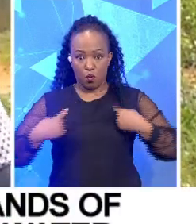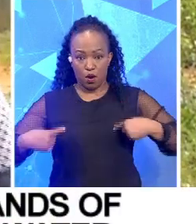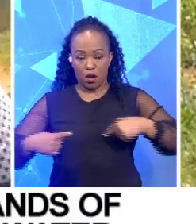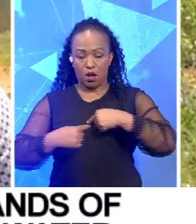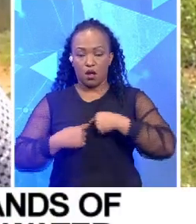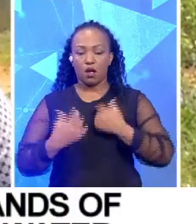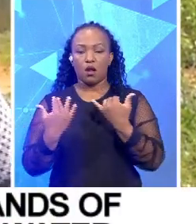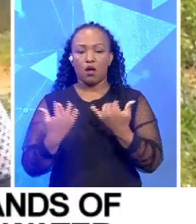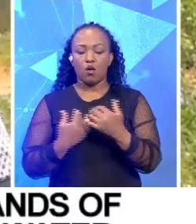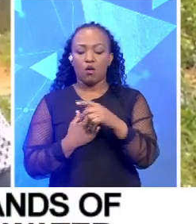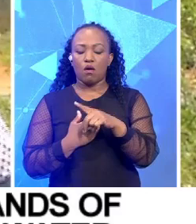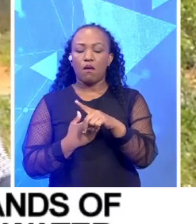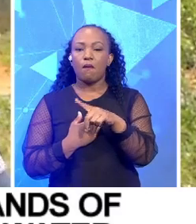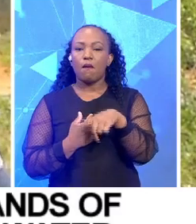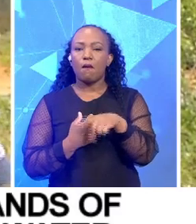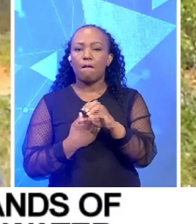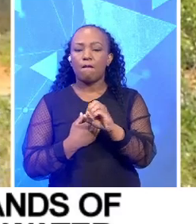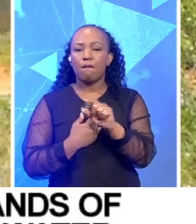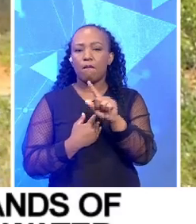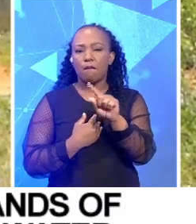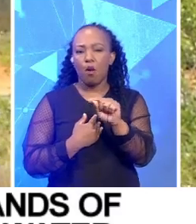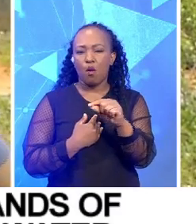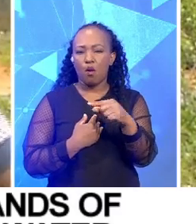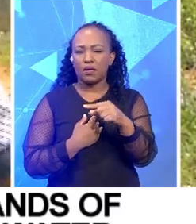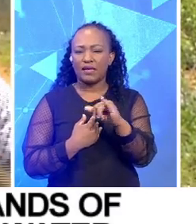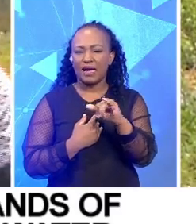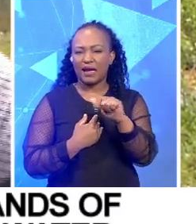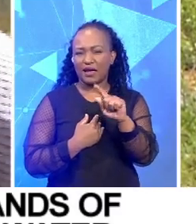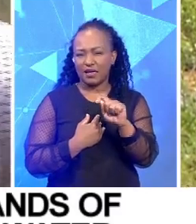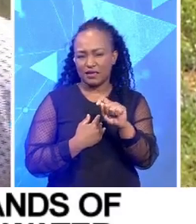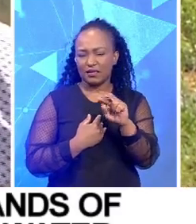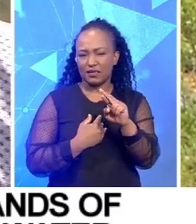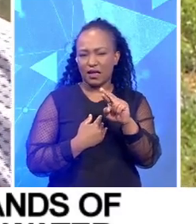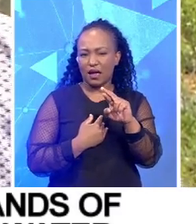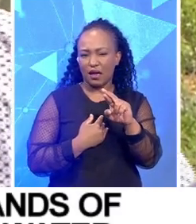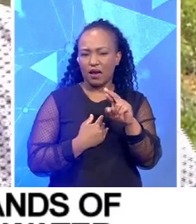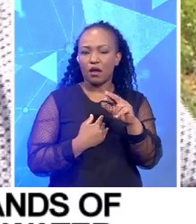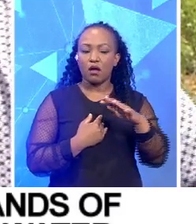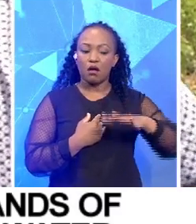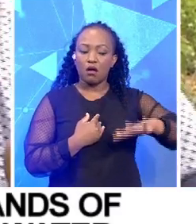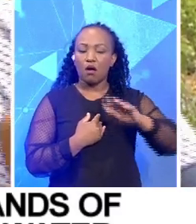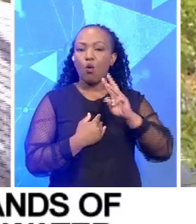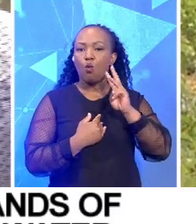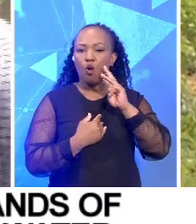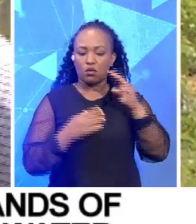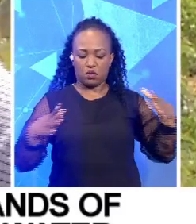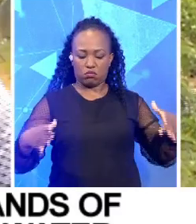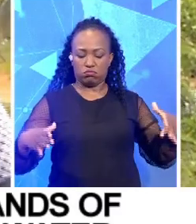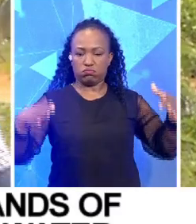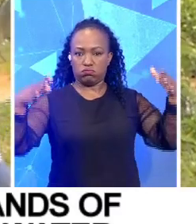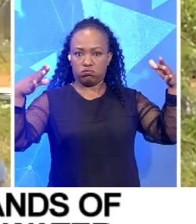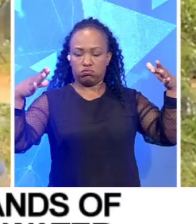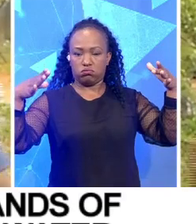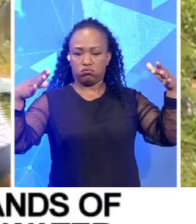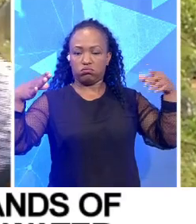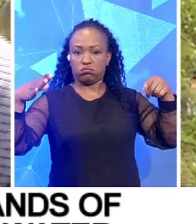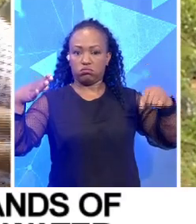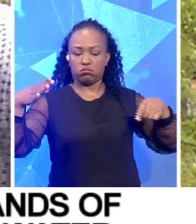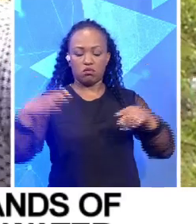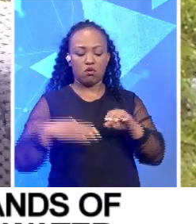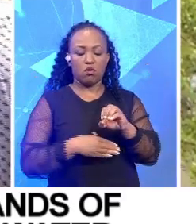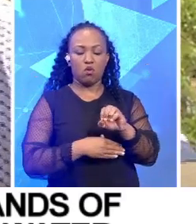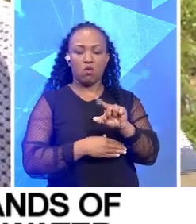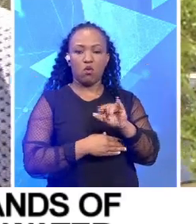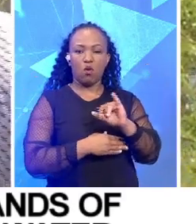the Potgieter's reservoir. This is where water from Ebenezer and Oliphant Scheme is